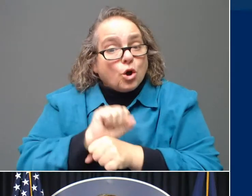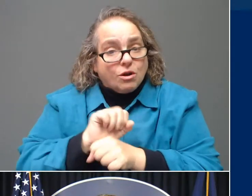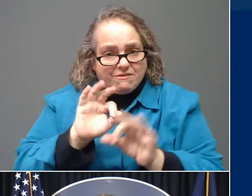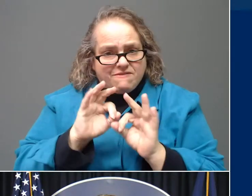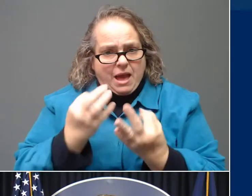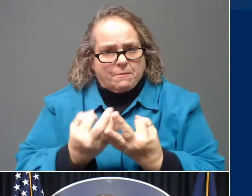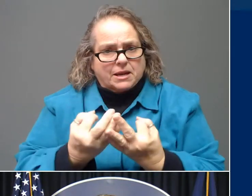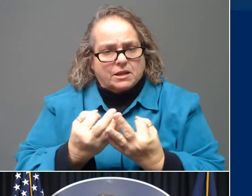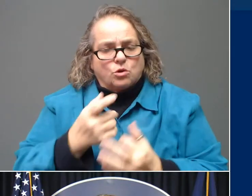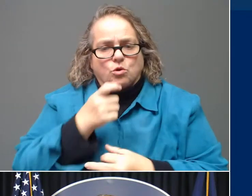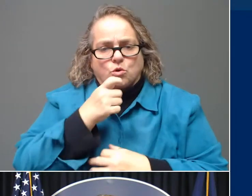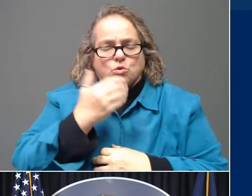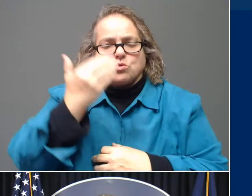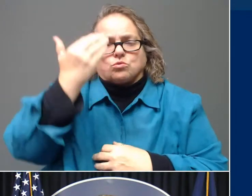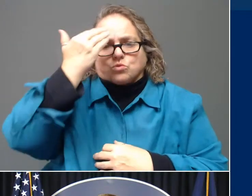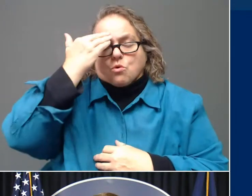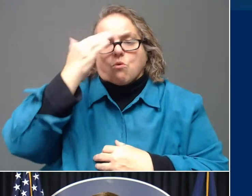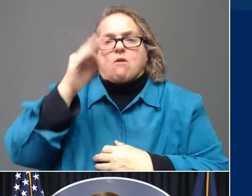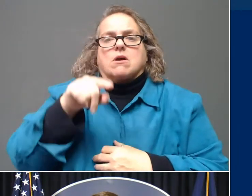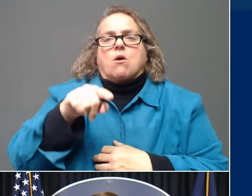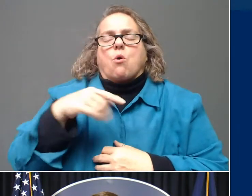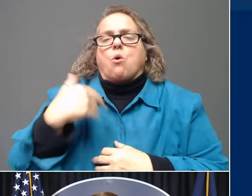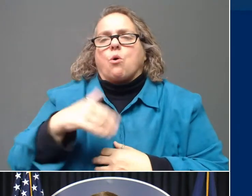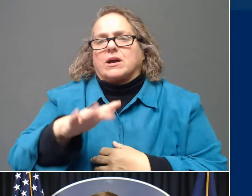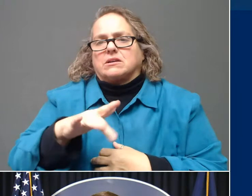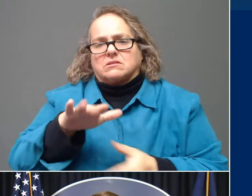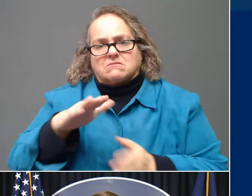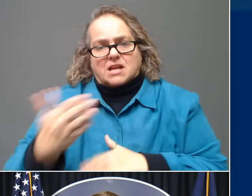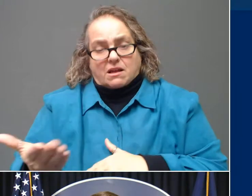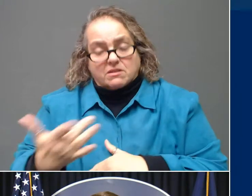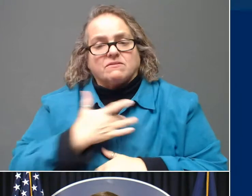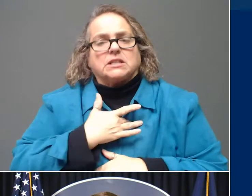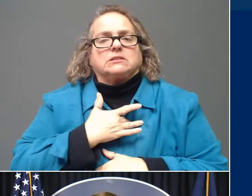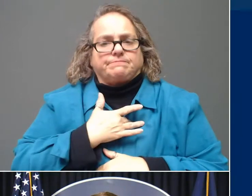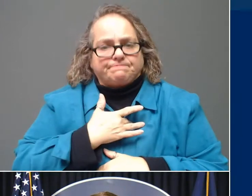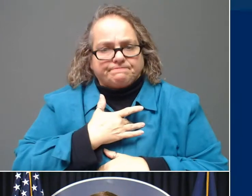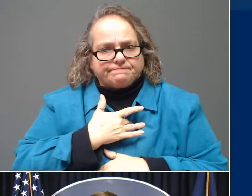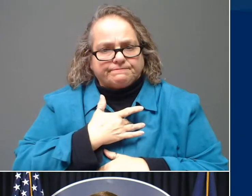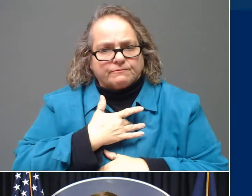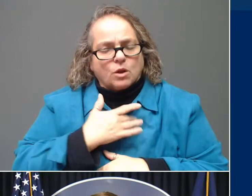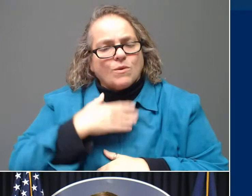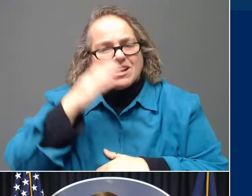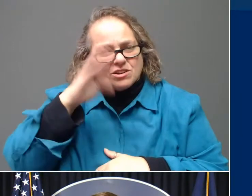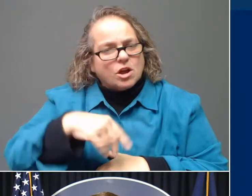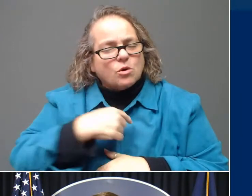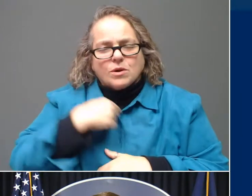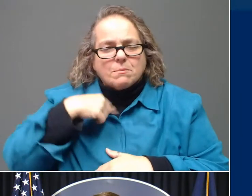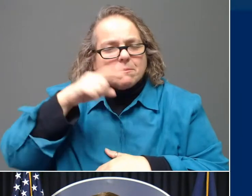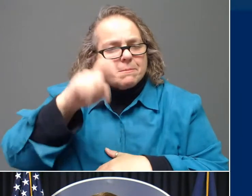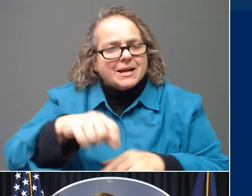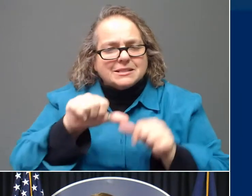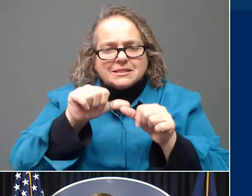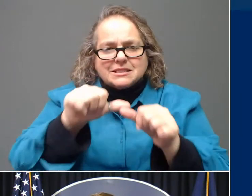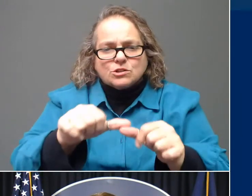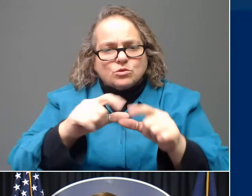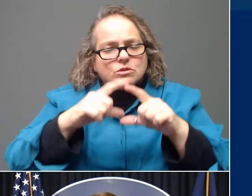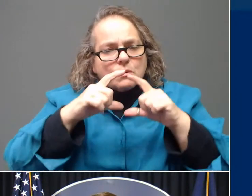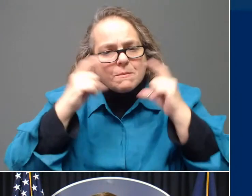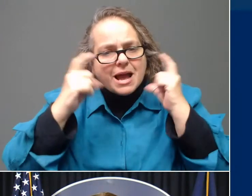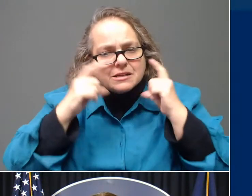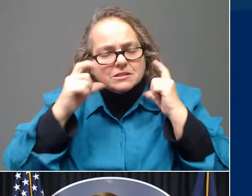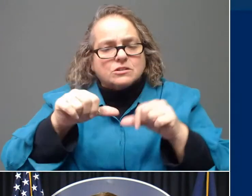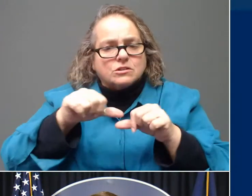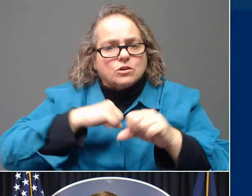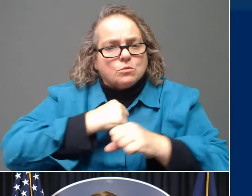this loss. And we know that we've got to continue to mask up, to protect one another, to make sure other